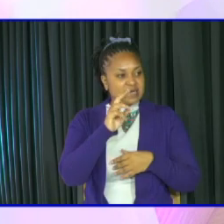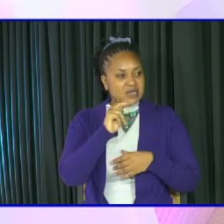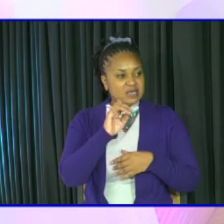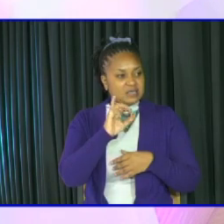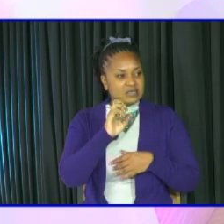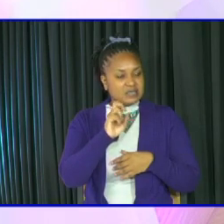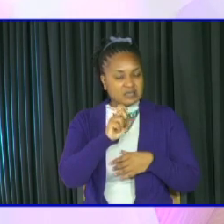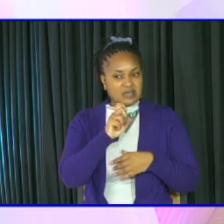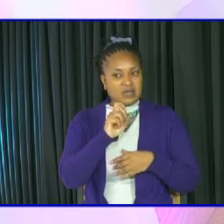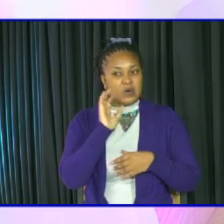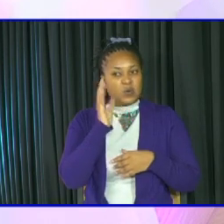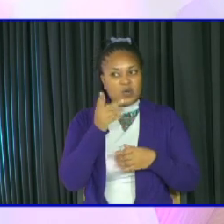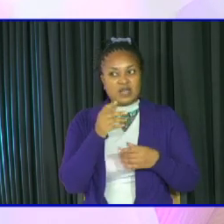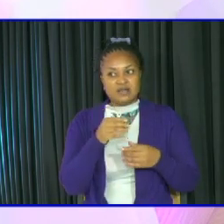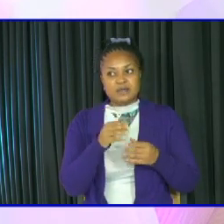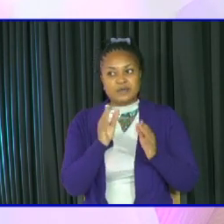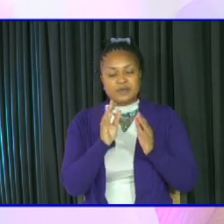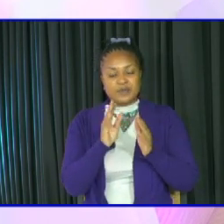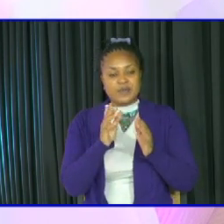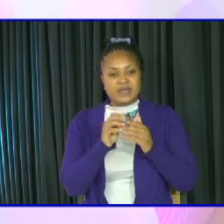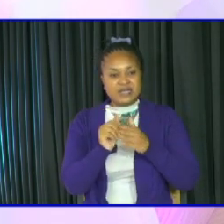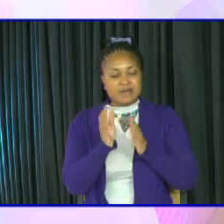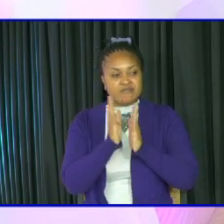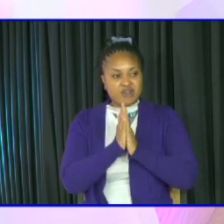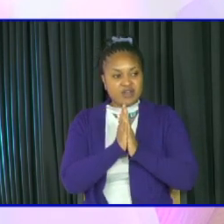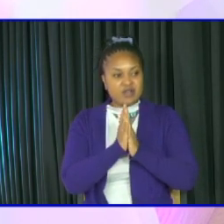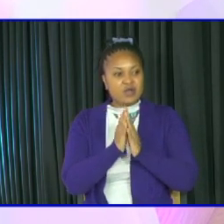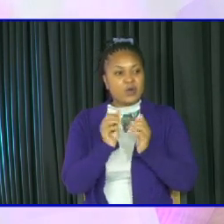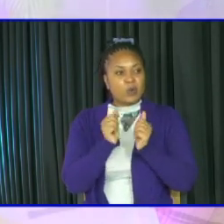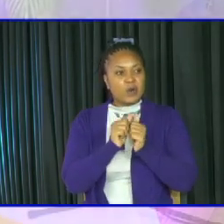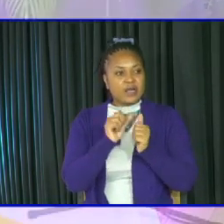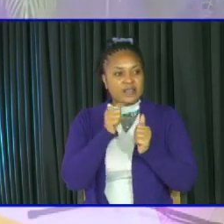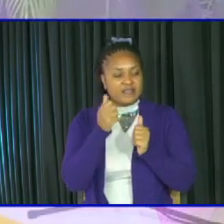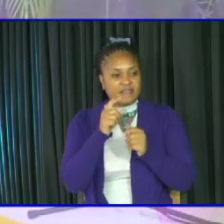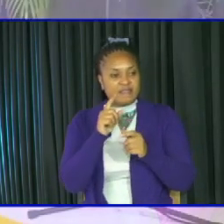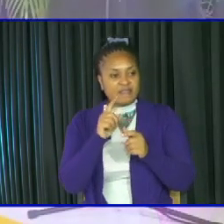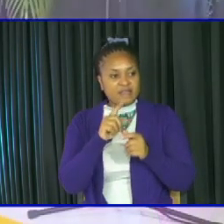Dudley Hussein with our health feature for this evening.